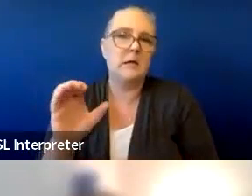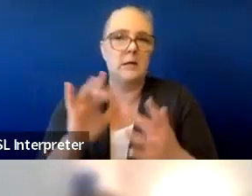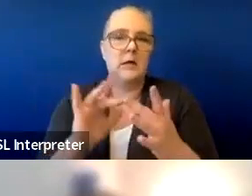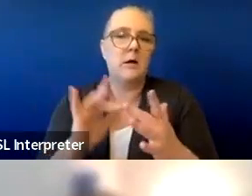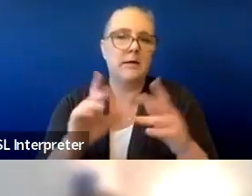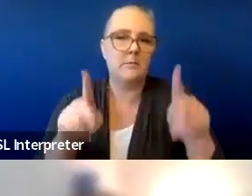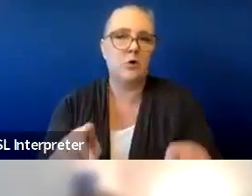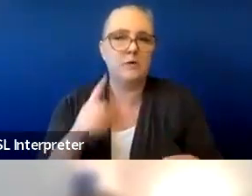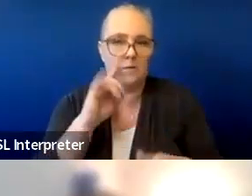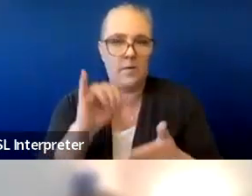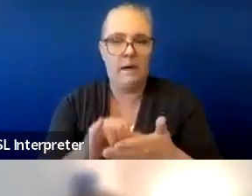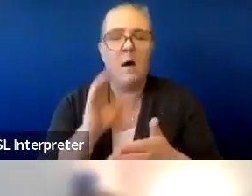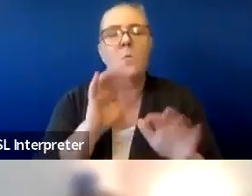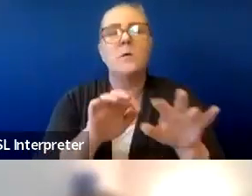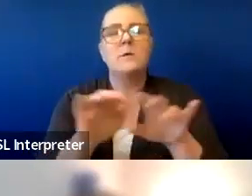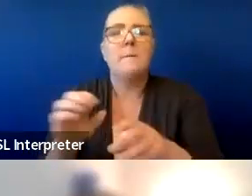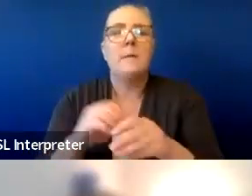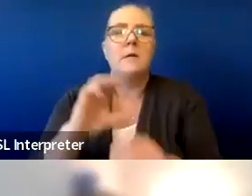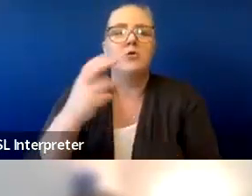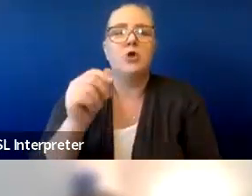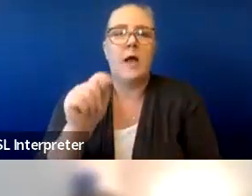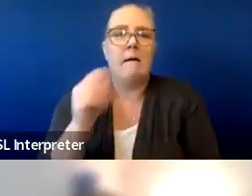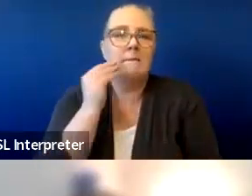guys. Thank you so much, Michelle.